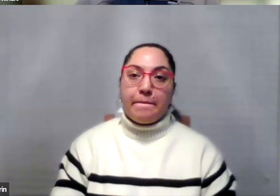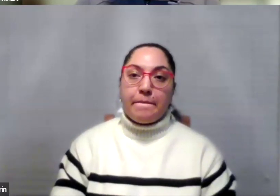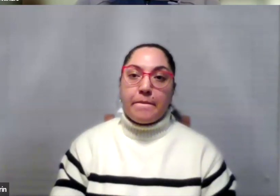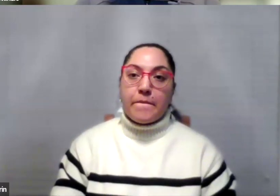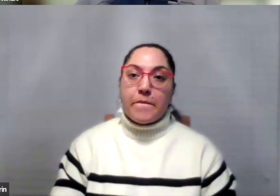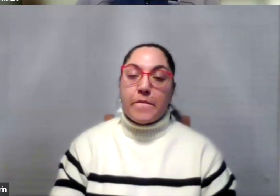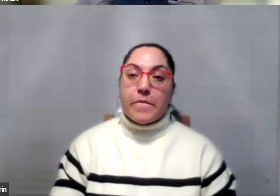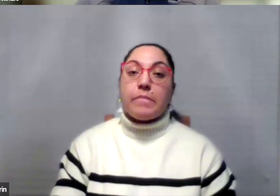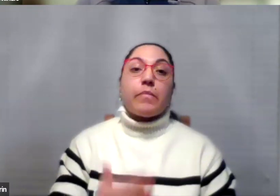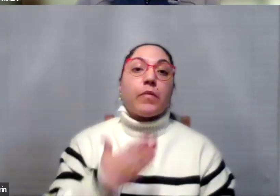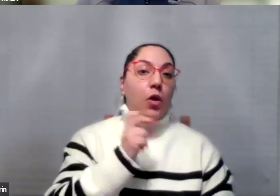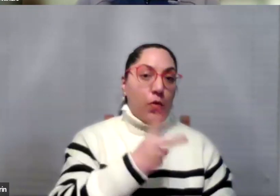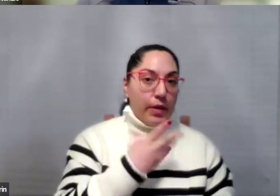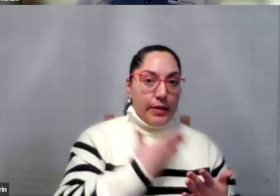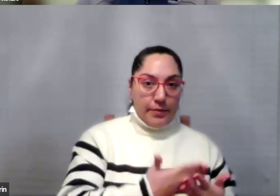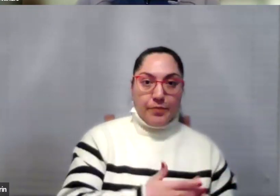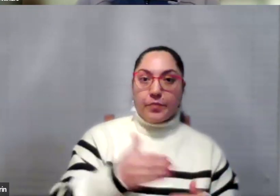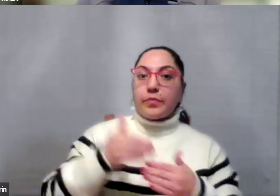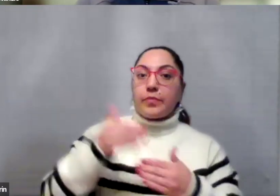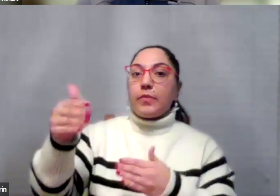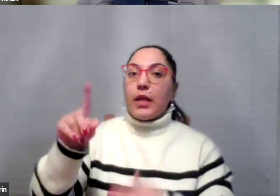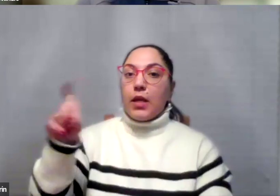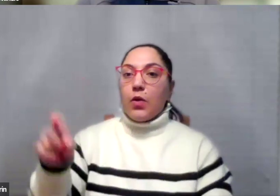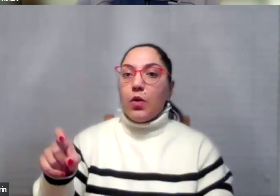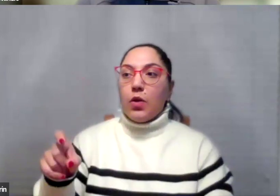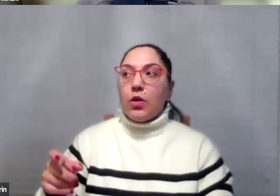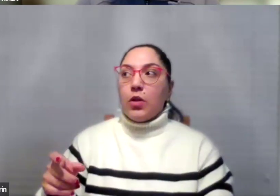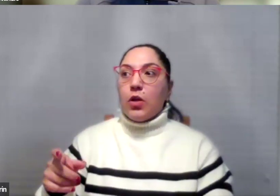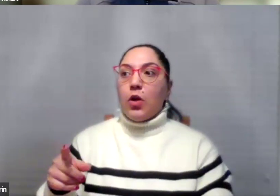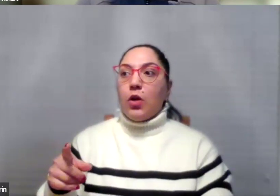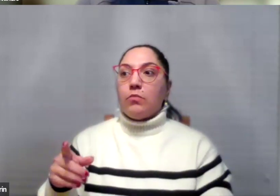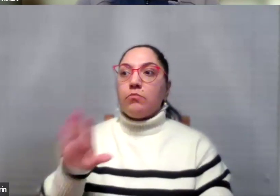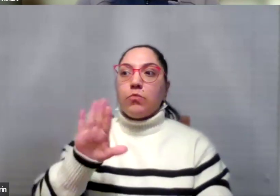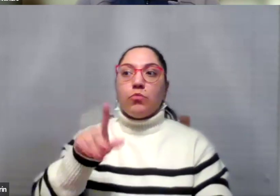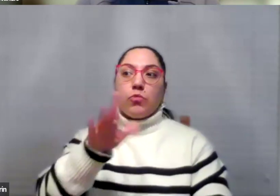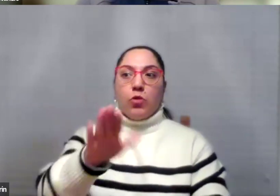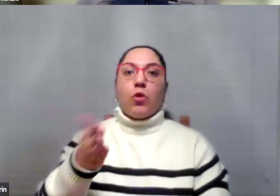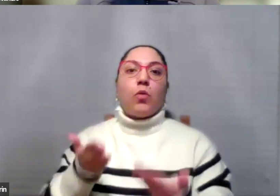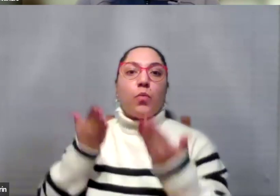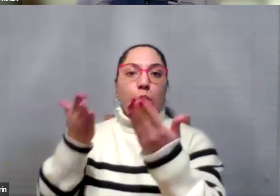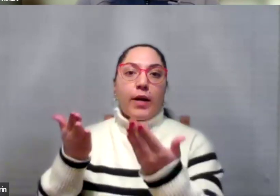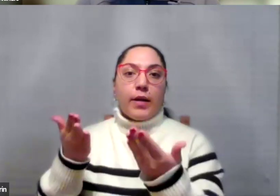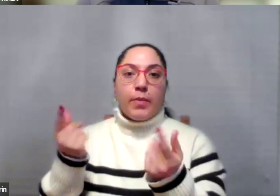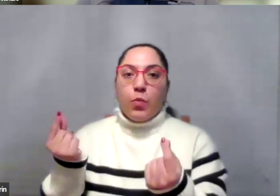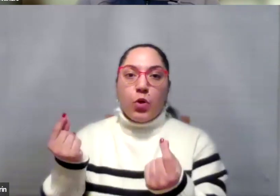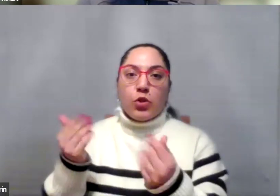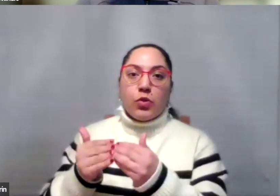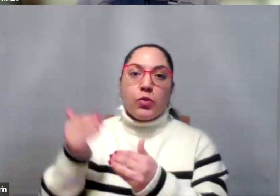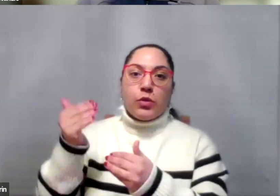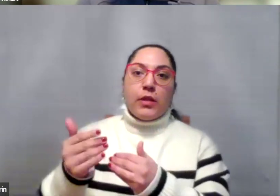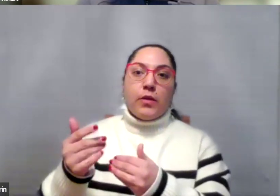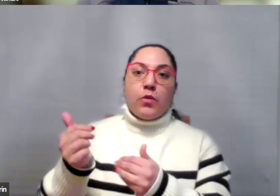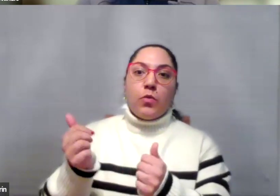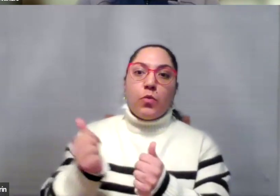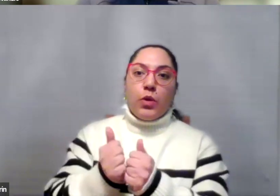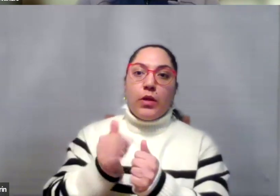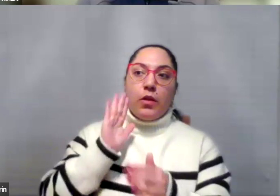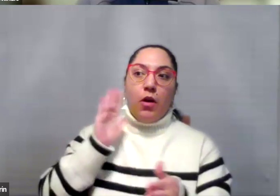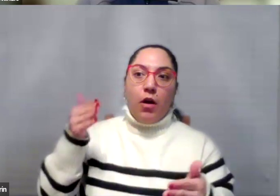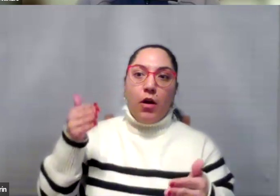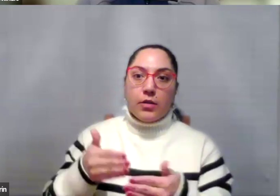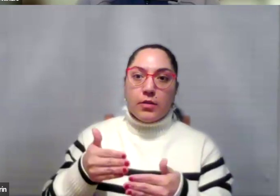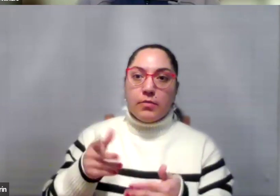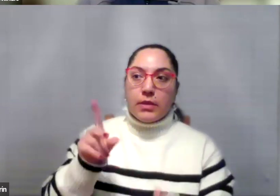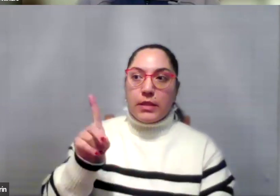Okay, thanks. So the next question is, what's the recommended steps for a high schooler with autism diagnoses that